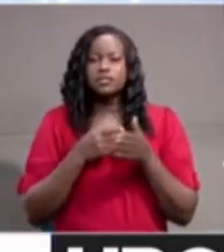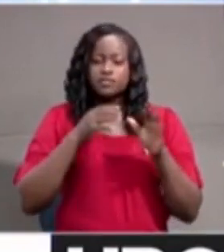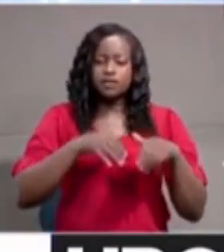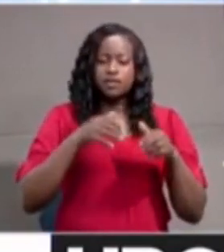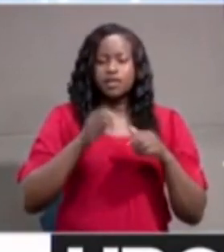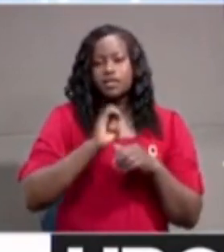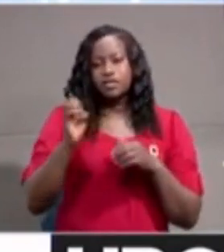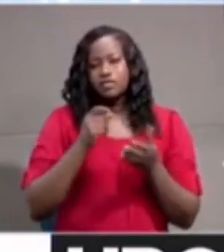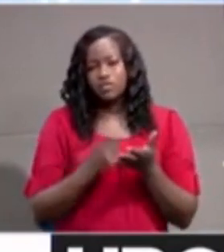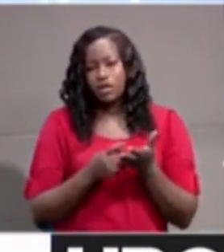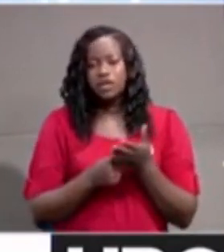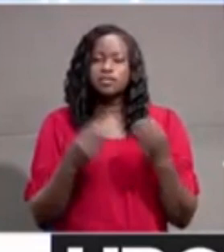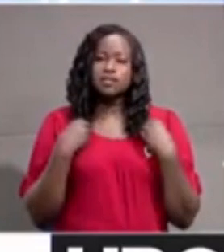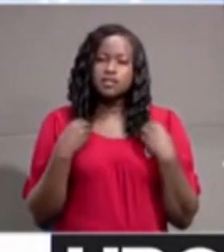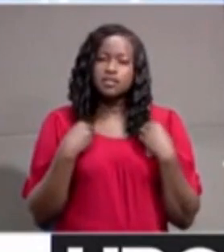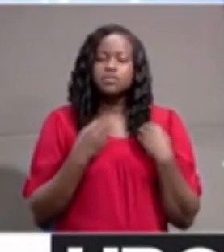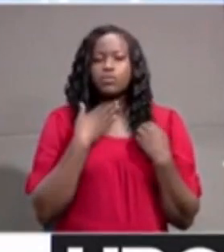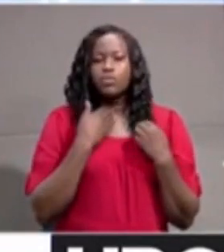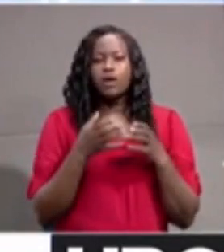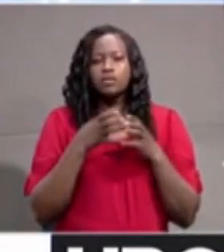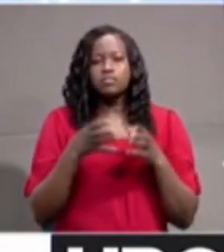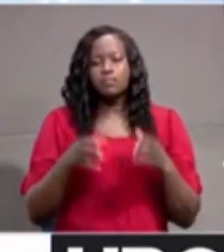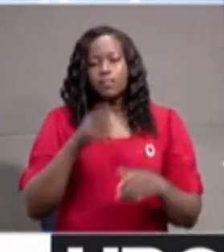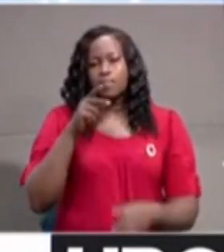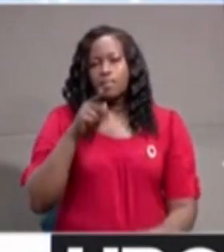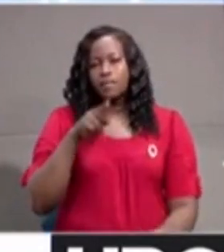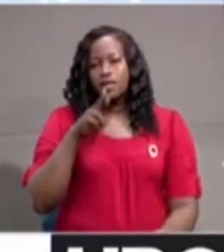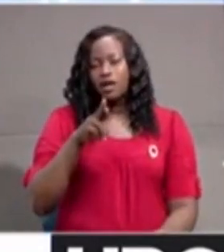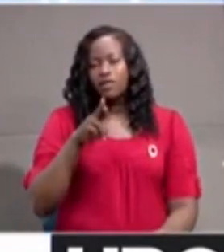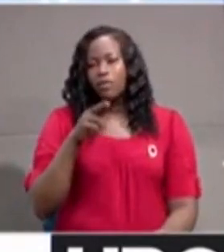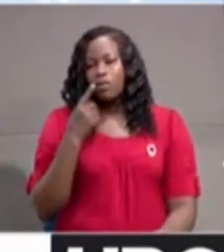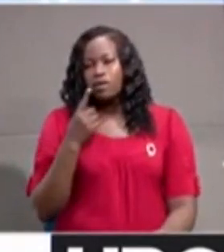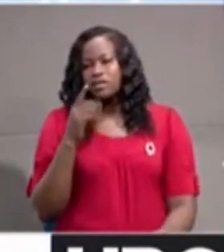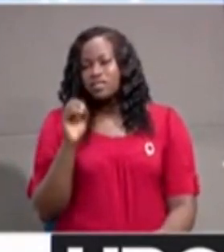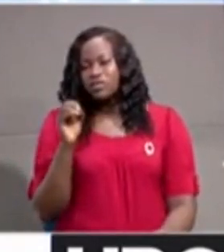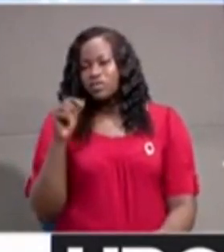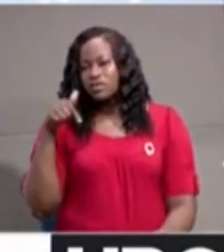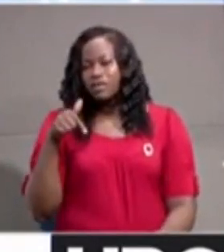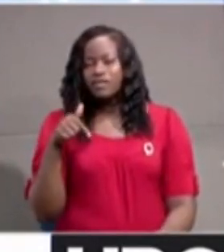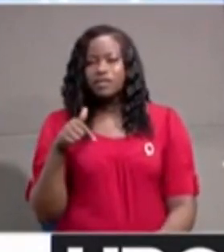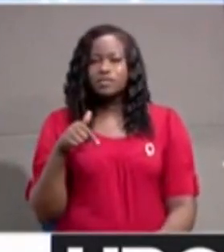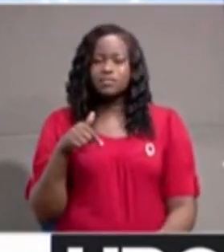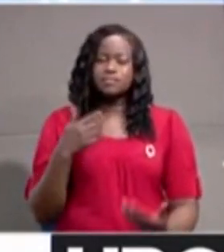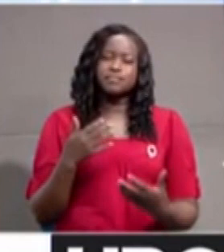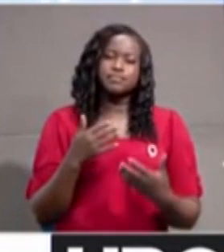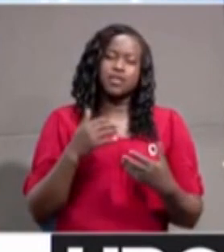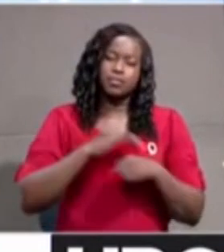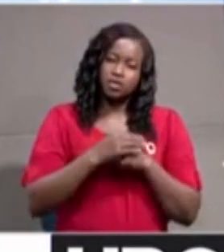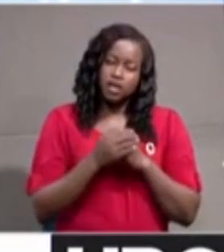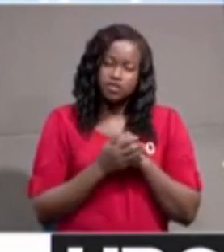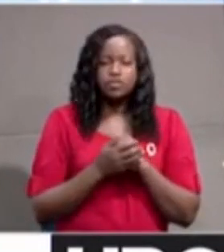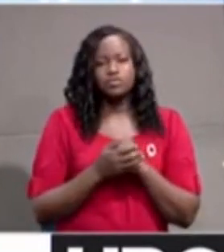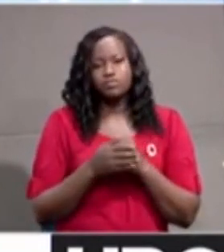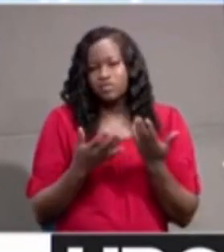eastern Uganda. The exercise targets increasing PR107 production in the country to